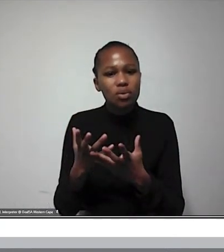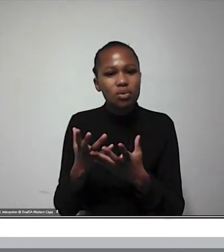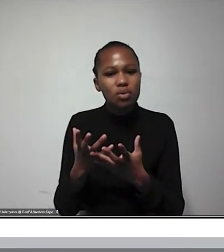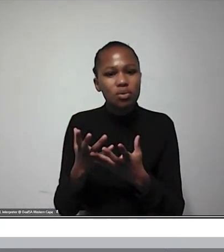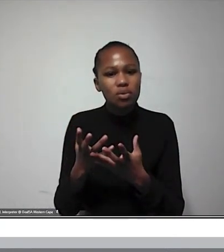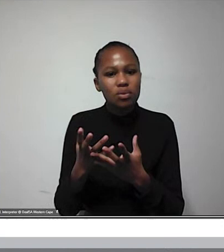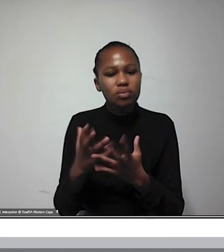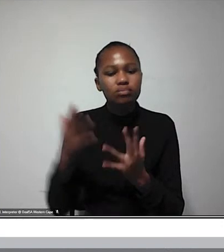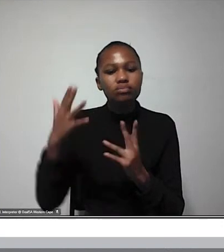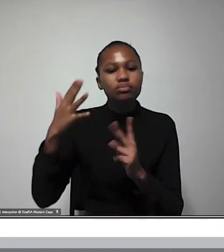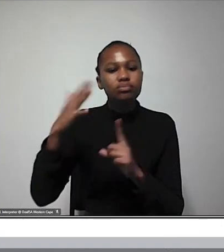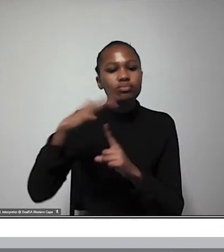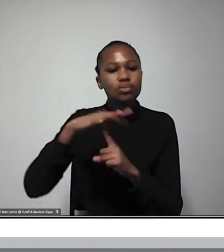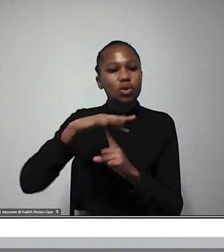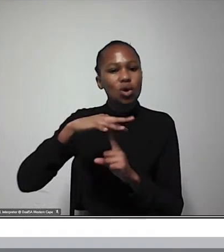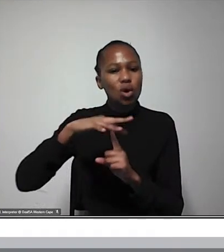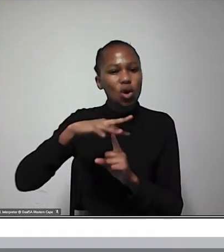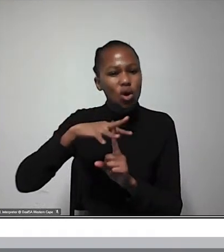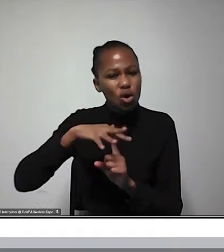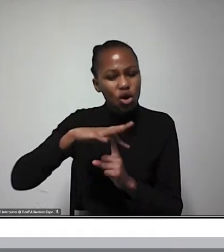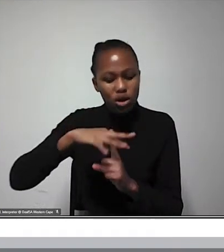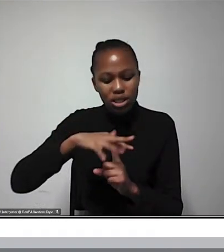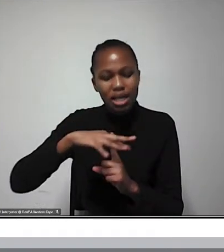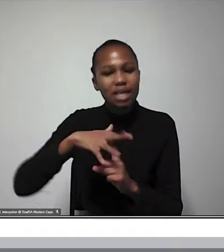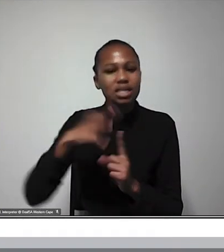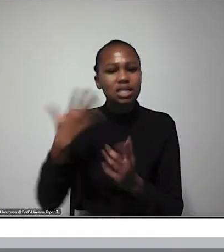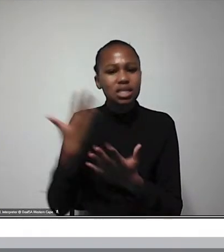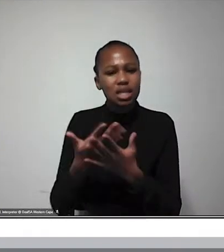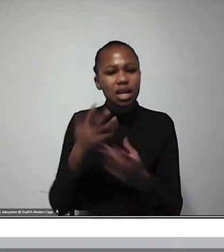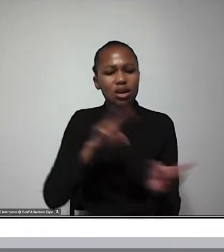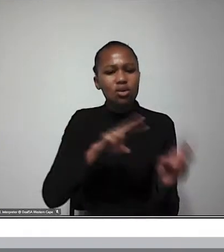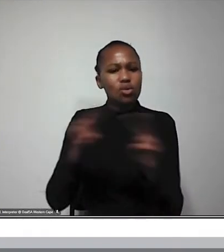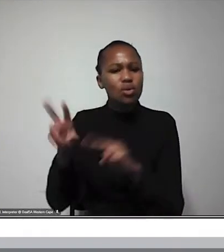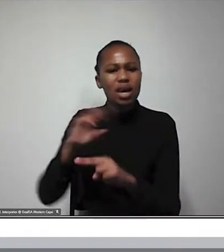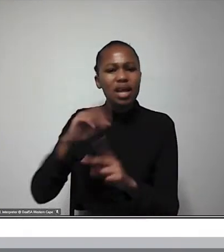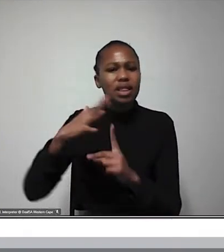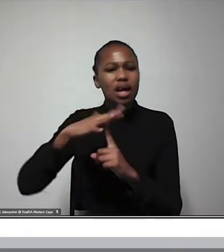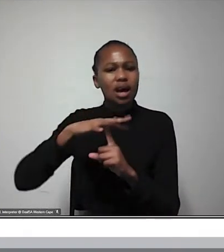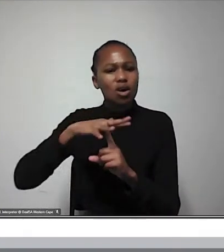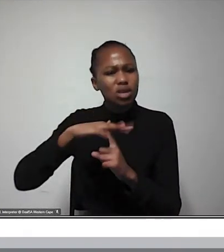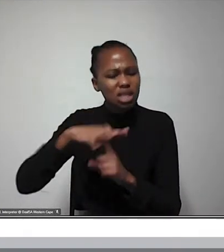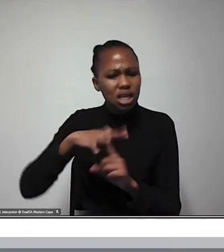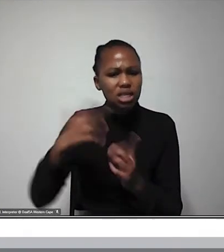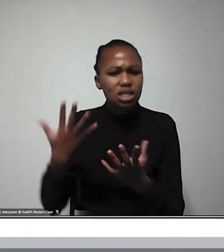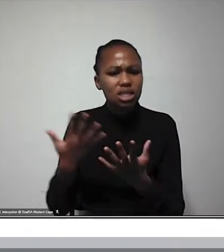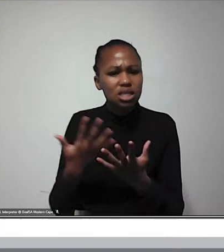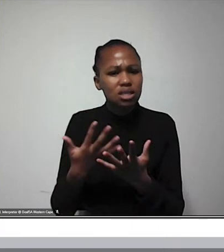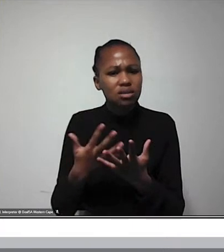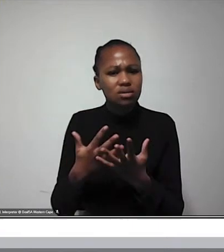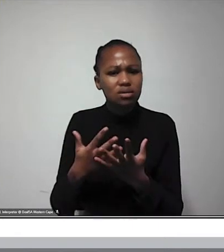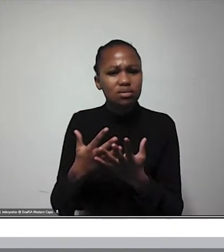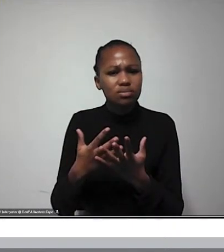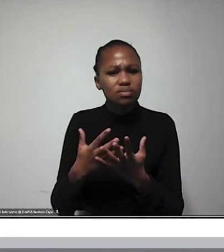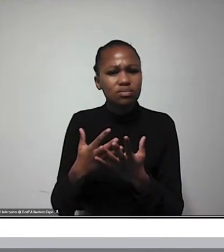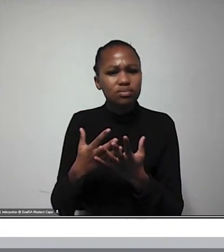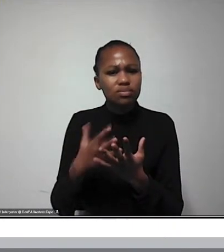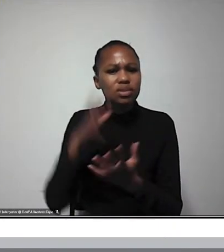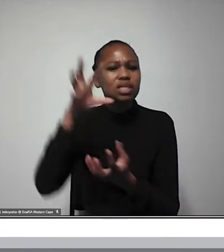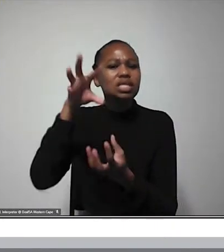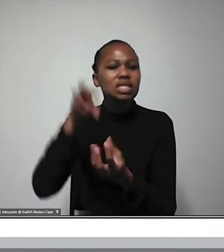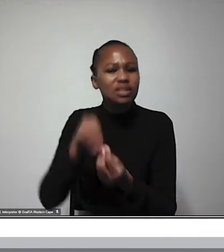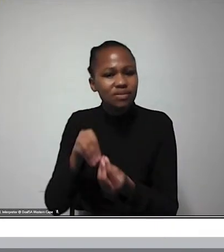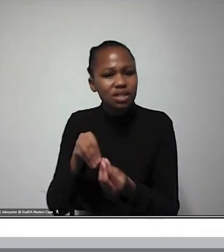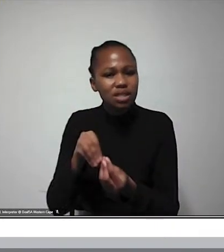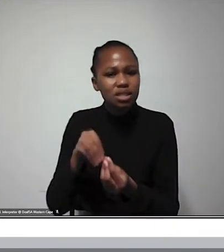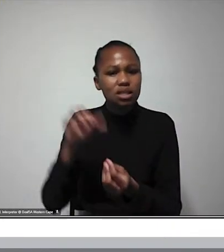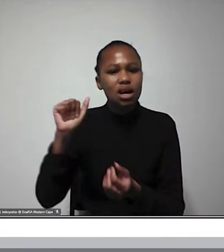context rather than looking just at the provincial context. The drafters of AGOA way back